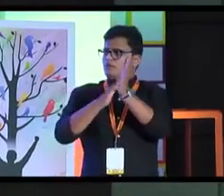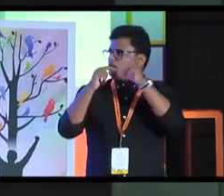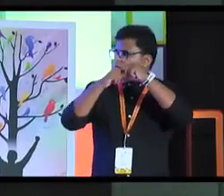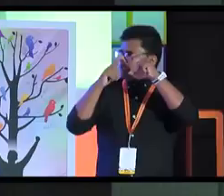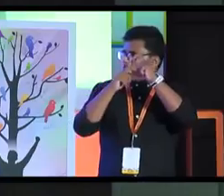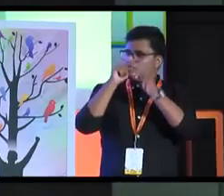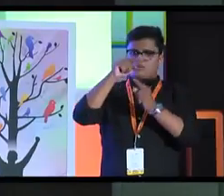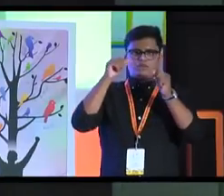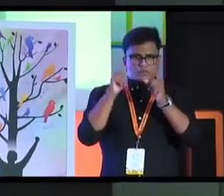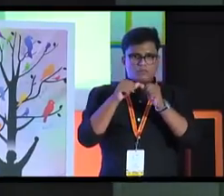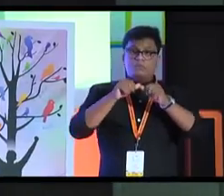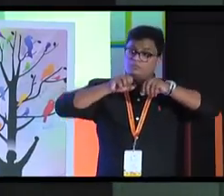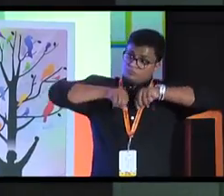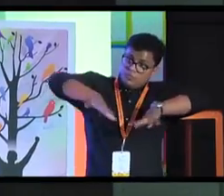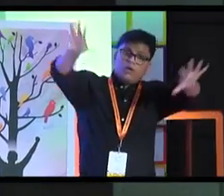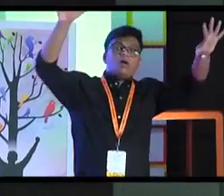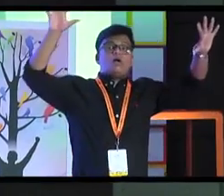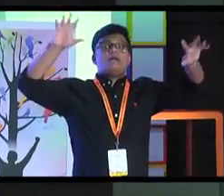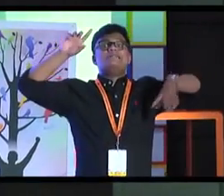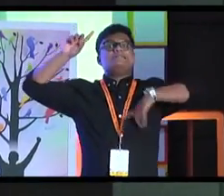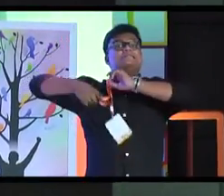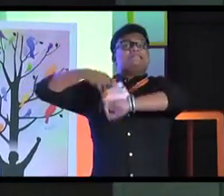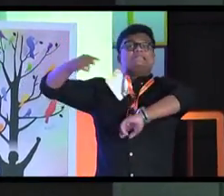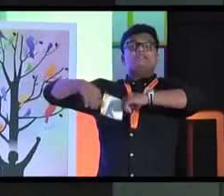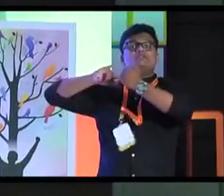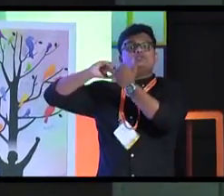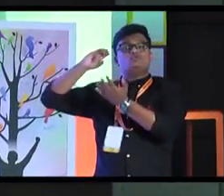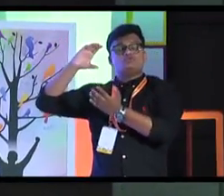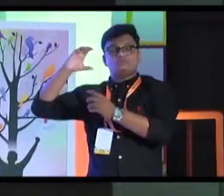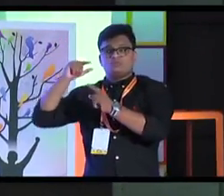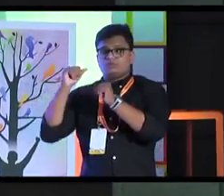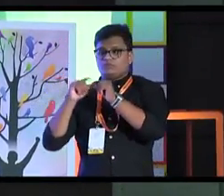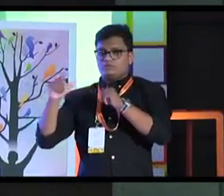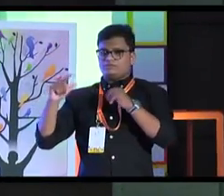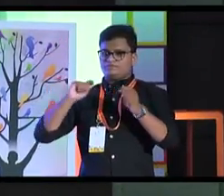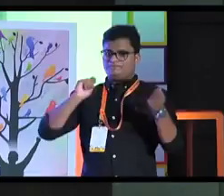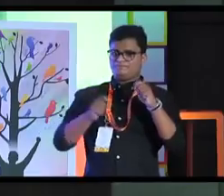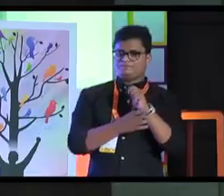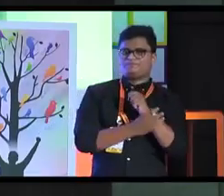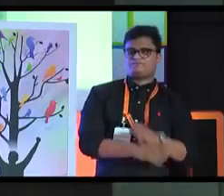then the social change is bound to happen. Would you agree with that?